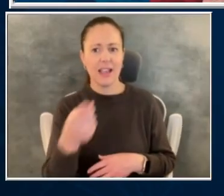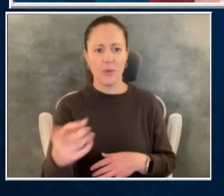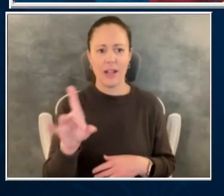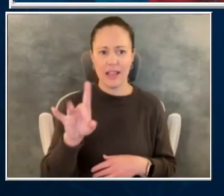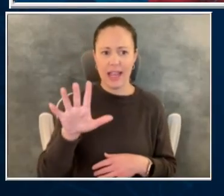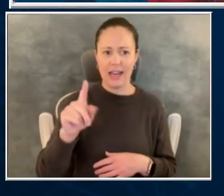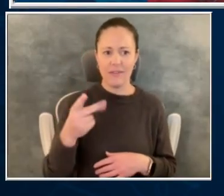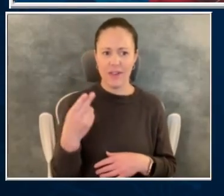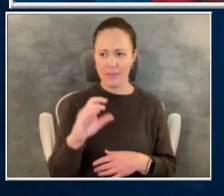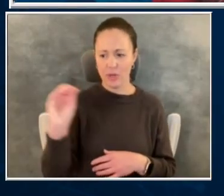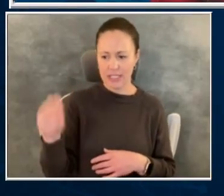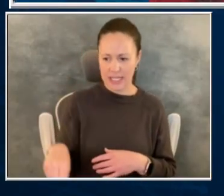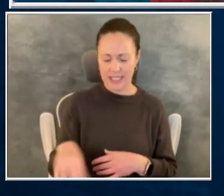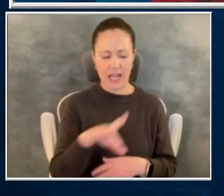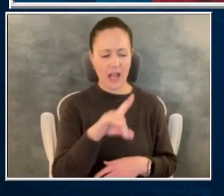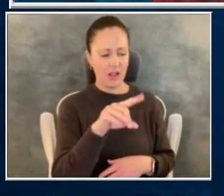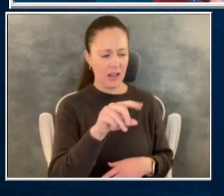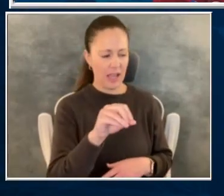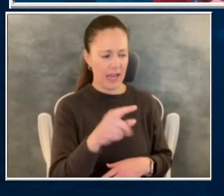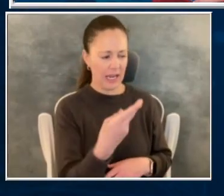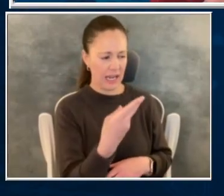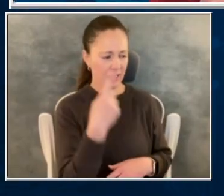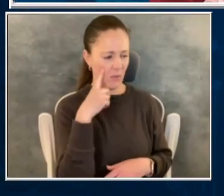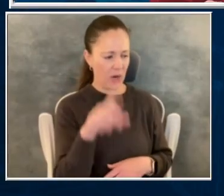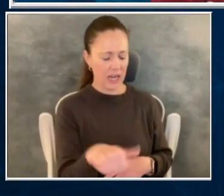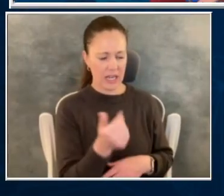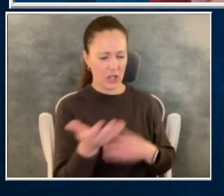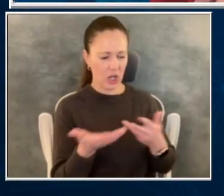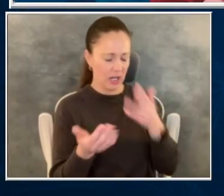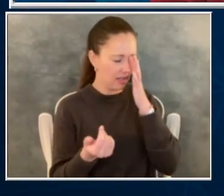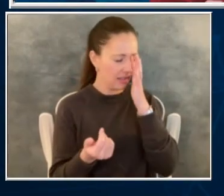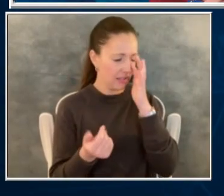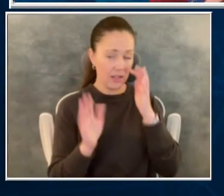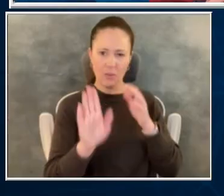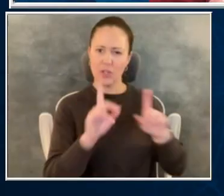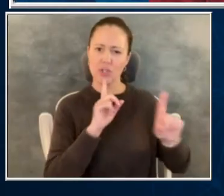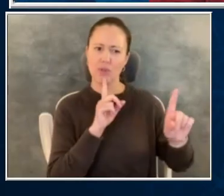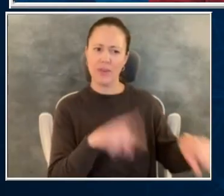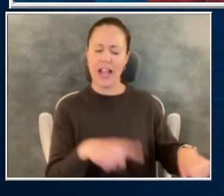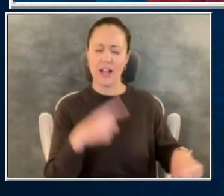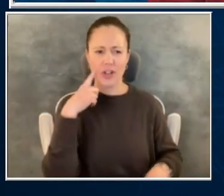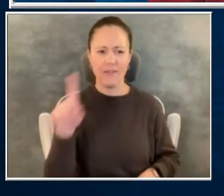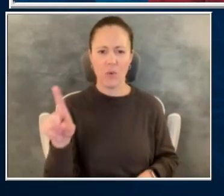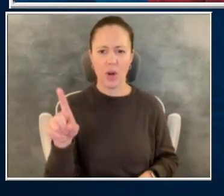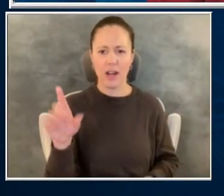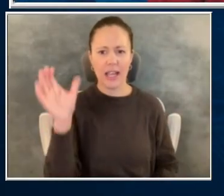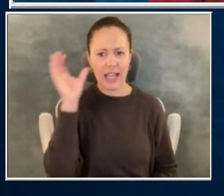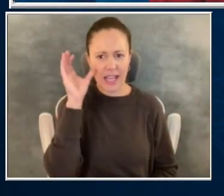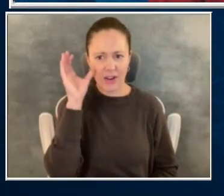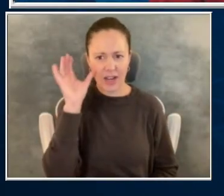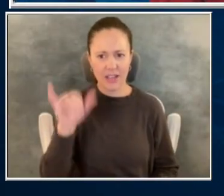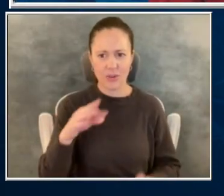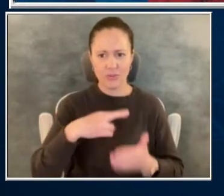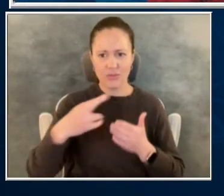side, 80th on another. What's your reaction to hearing those results?